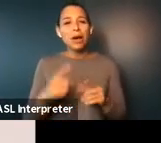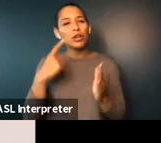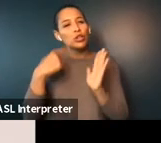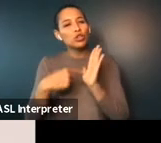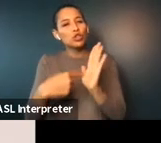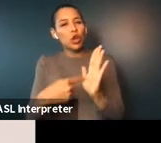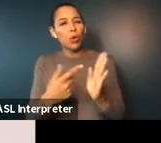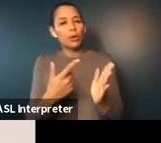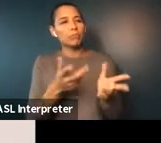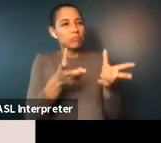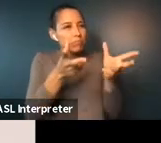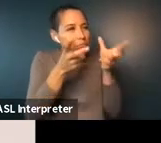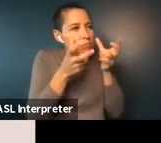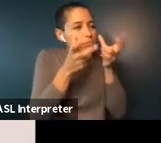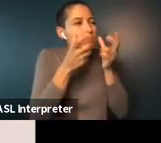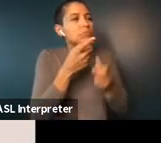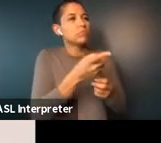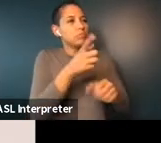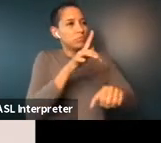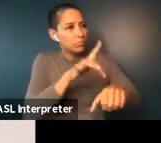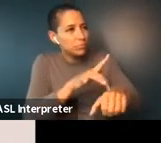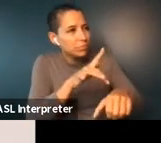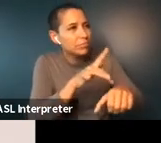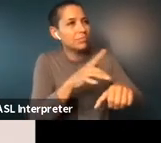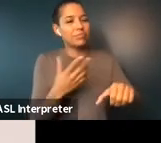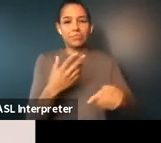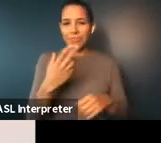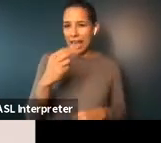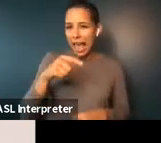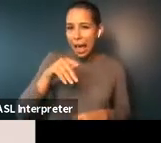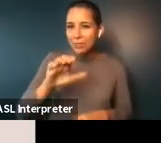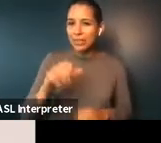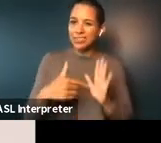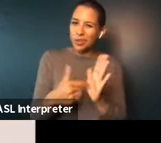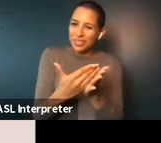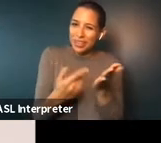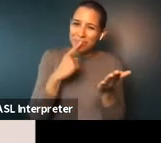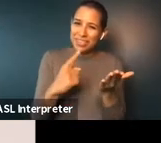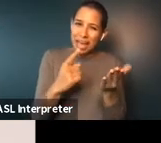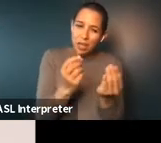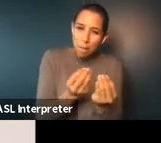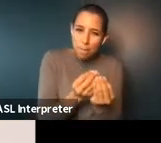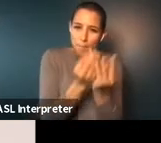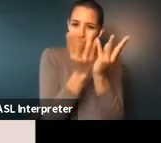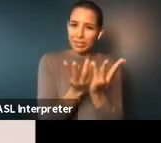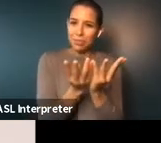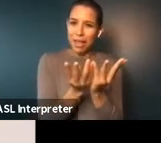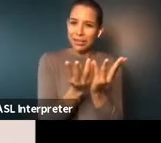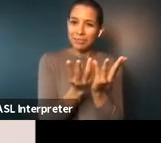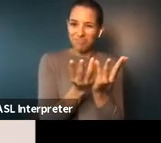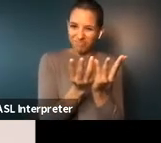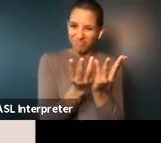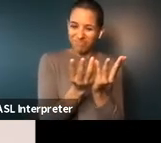sensory or tactility, um, something that multiplies and doesn't remain as one,